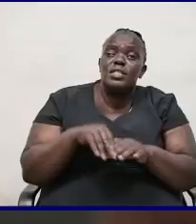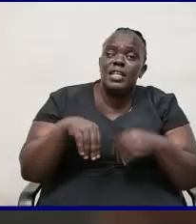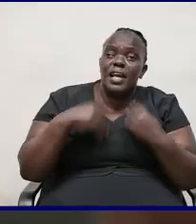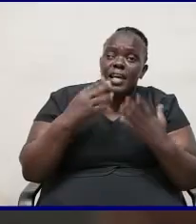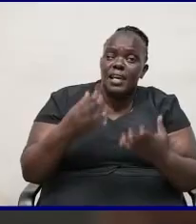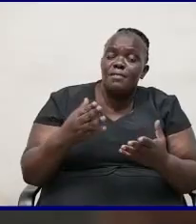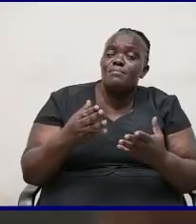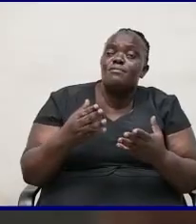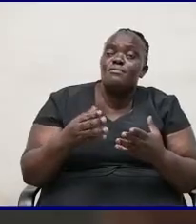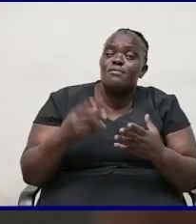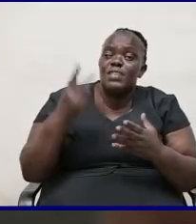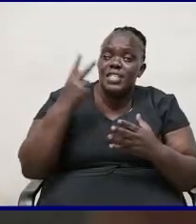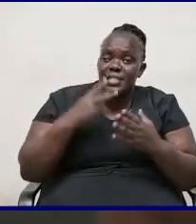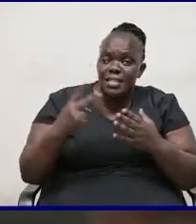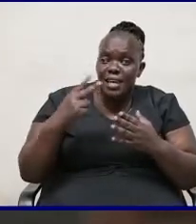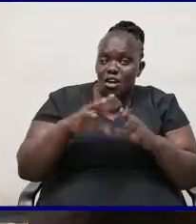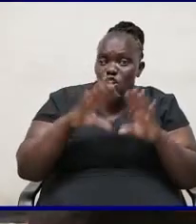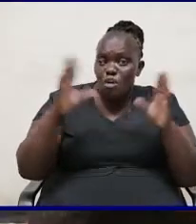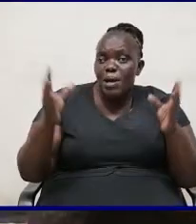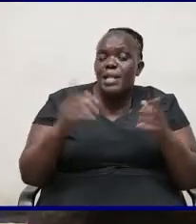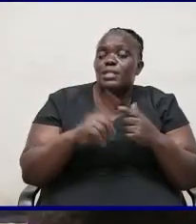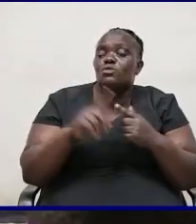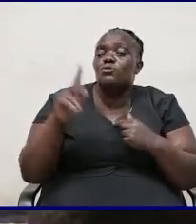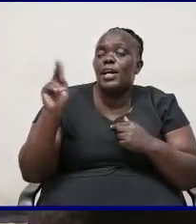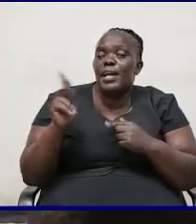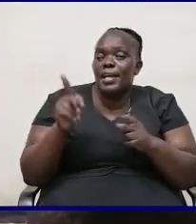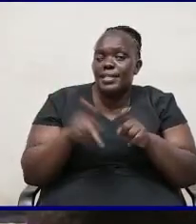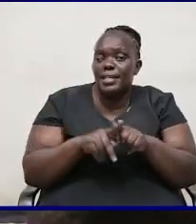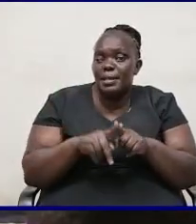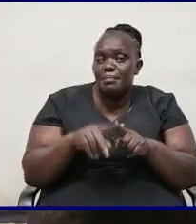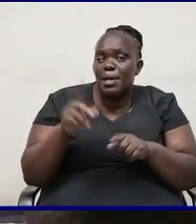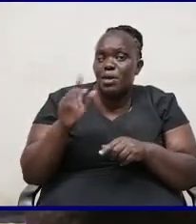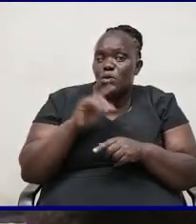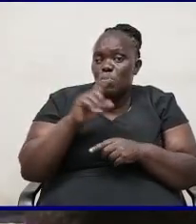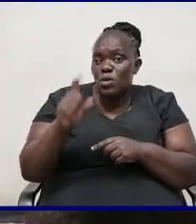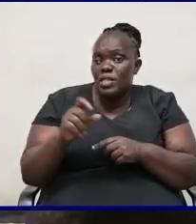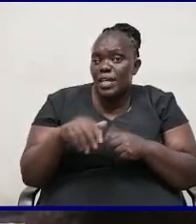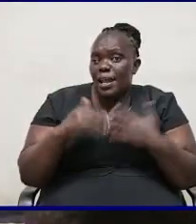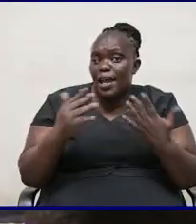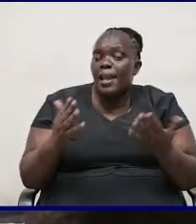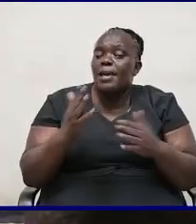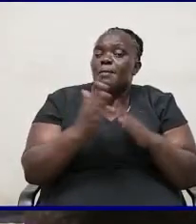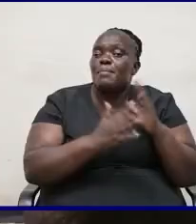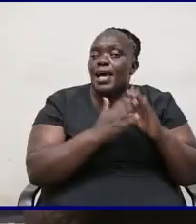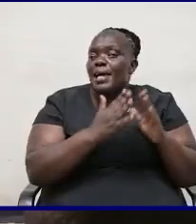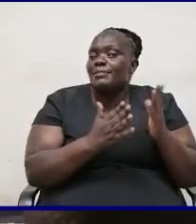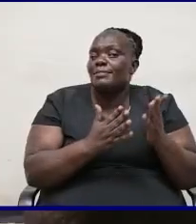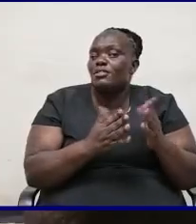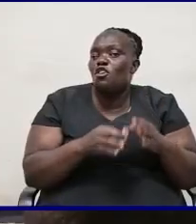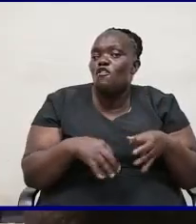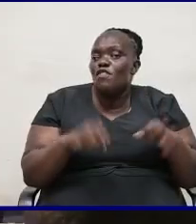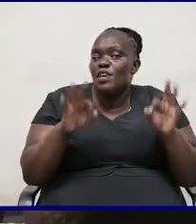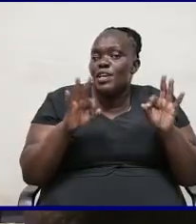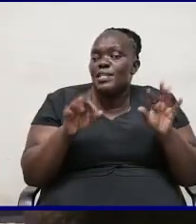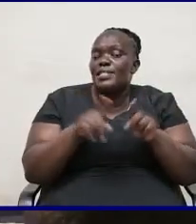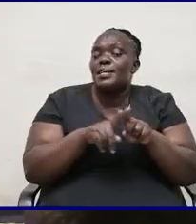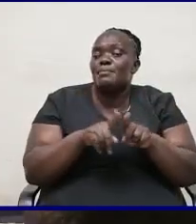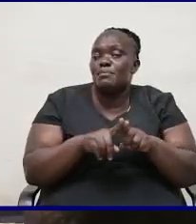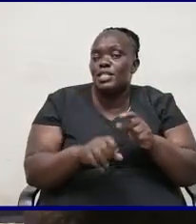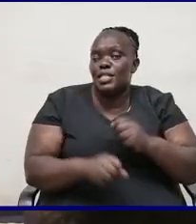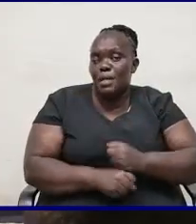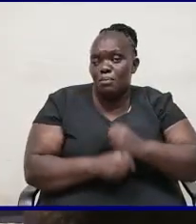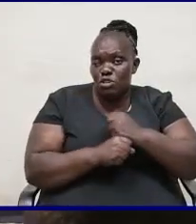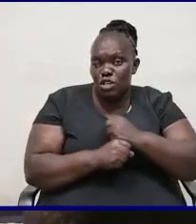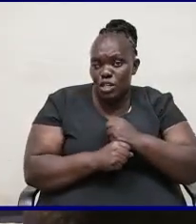They give visibility globally to Kenya. So my question is: are there any plans to formalize or even support